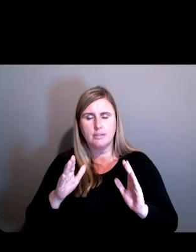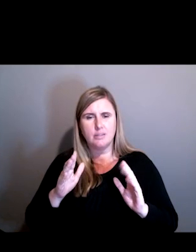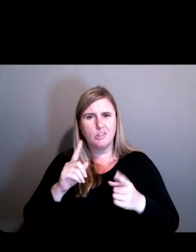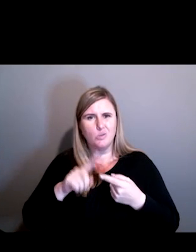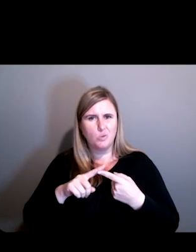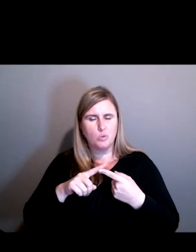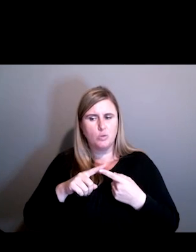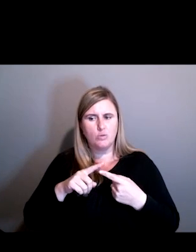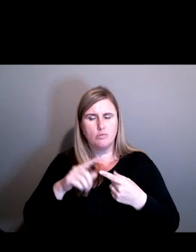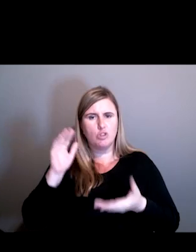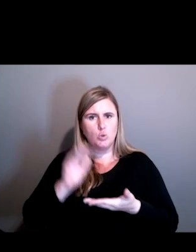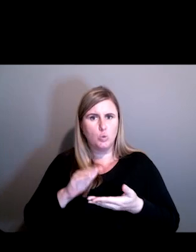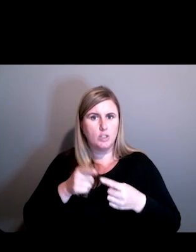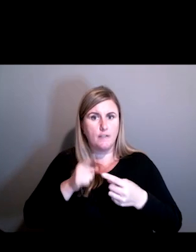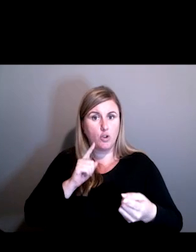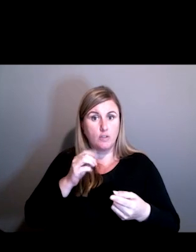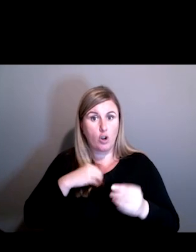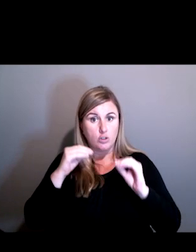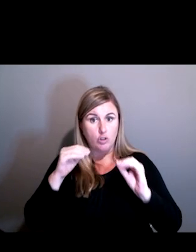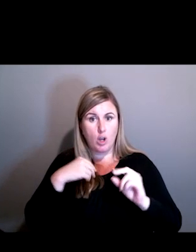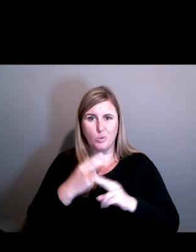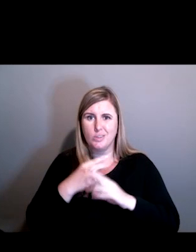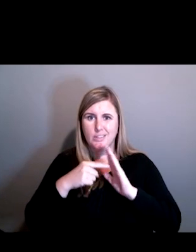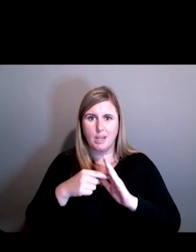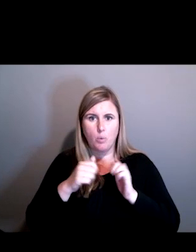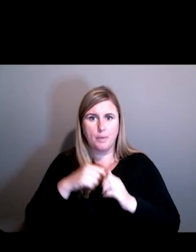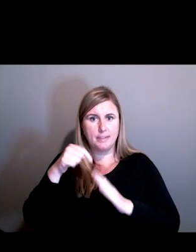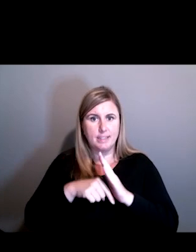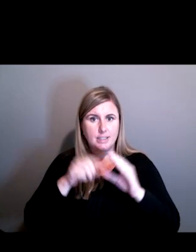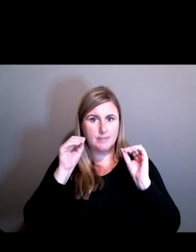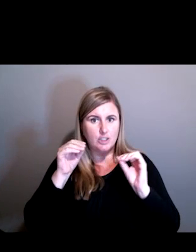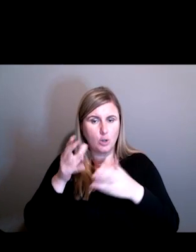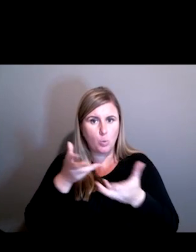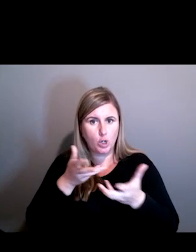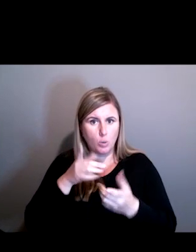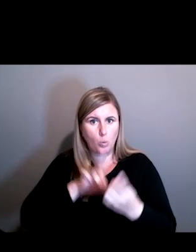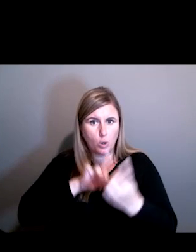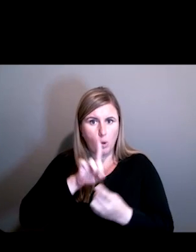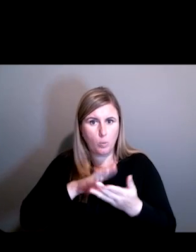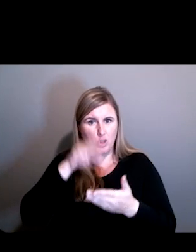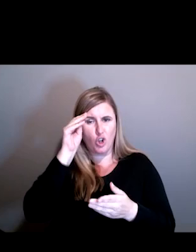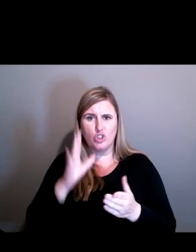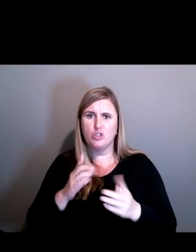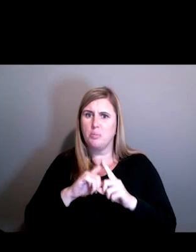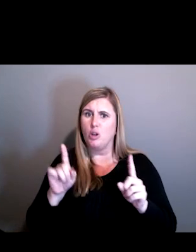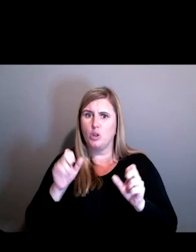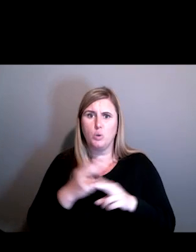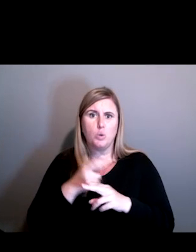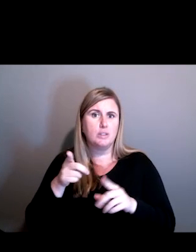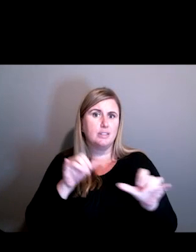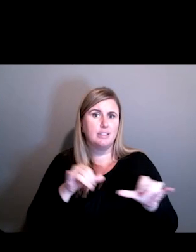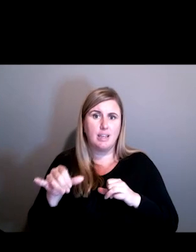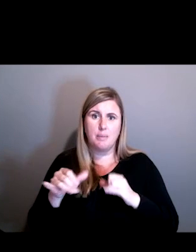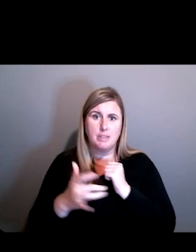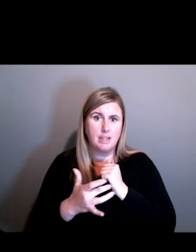are ways to reduce the aversiveness of our instruction. And I used example with intensive teaching and working one-on-one with learners, but